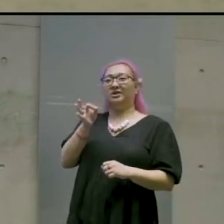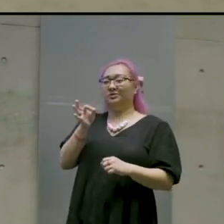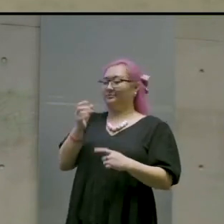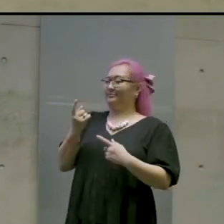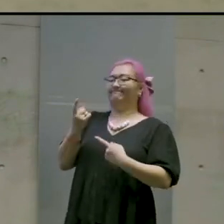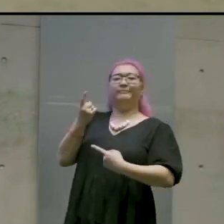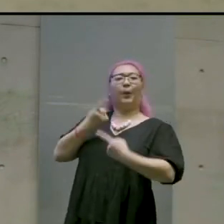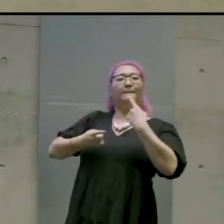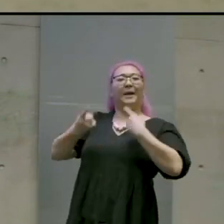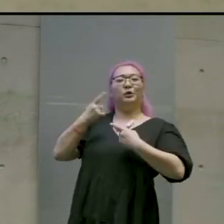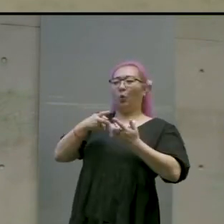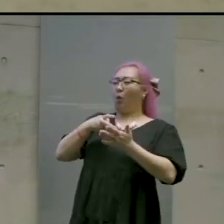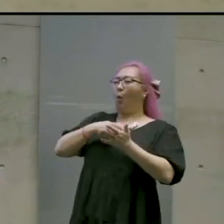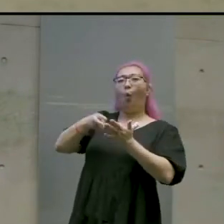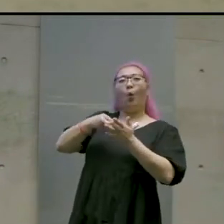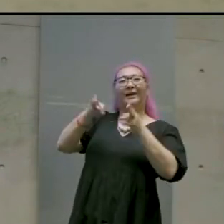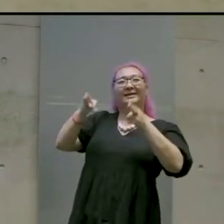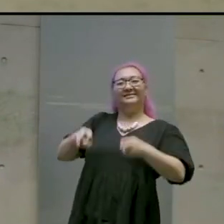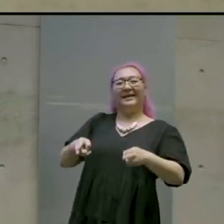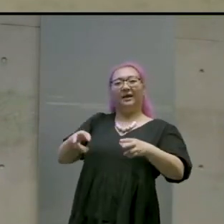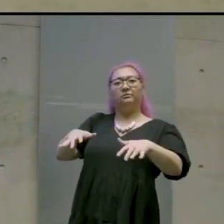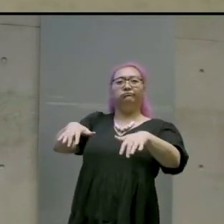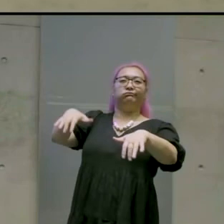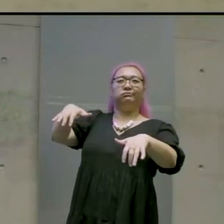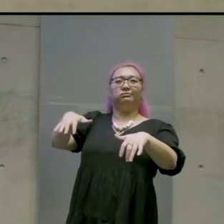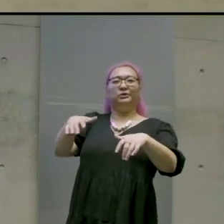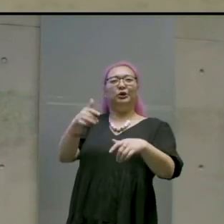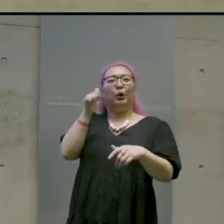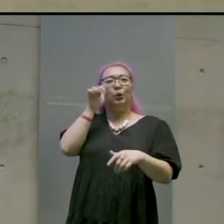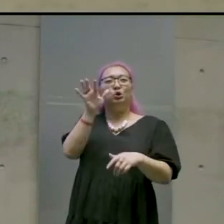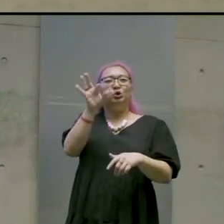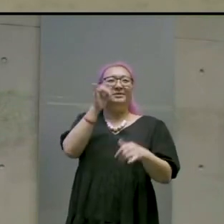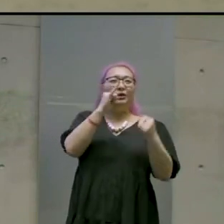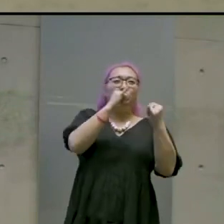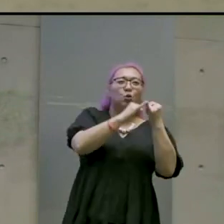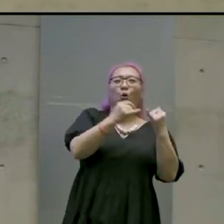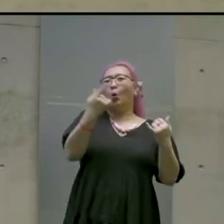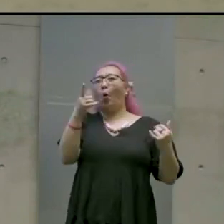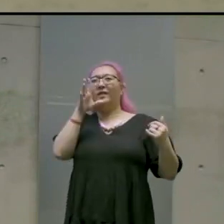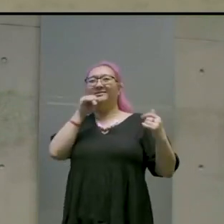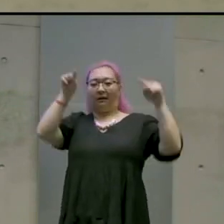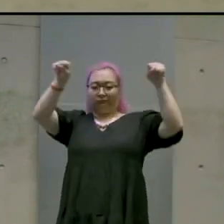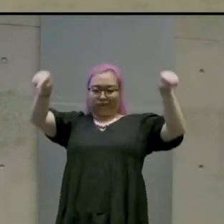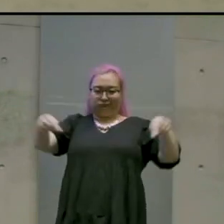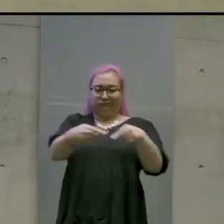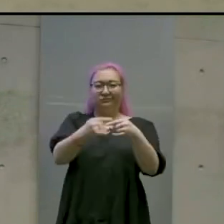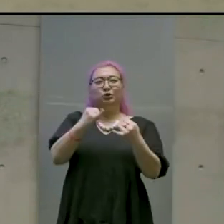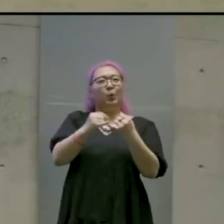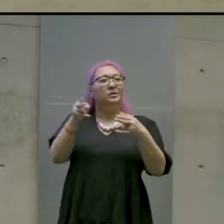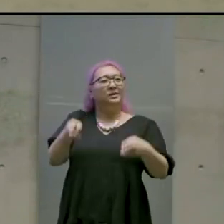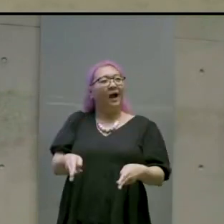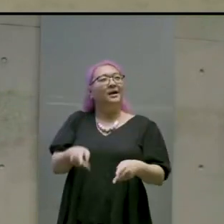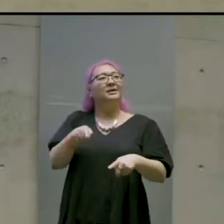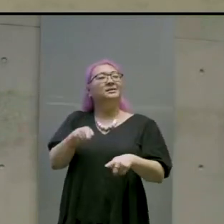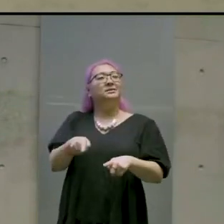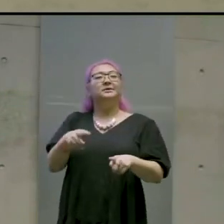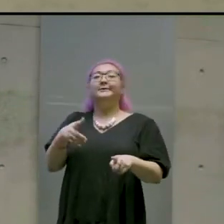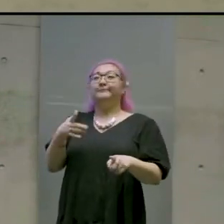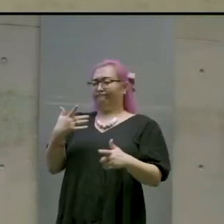with Duck and Sean. So that's like the illusion of choice. What I really want to know is